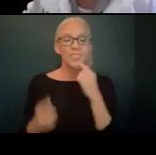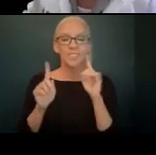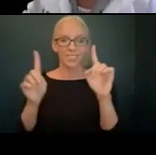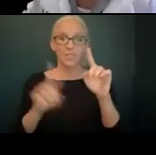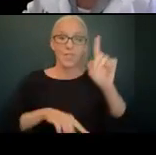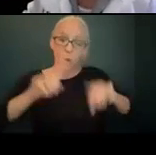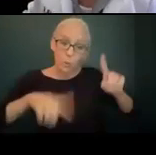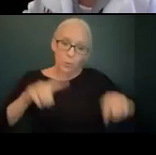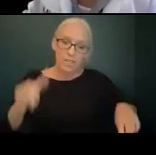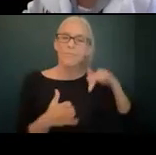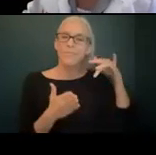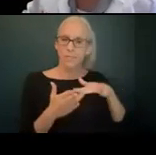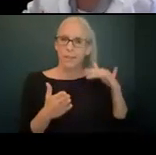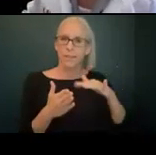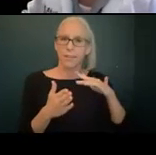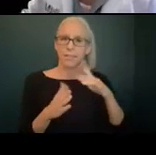done last year.